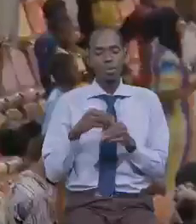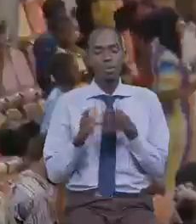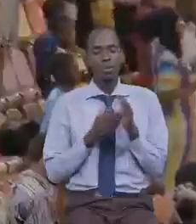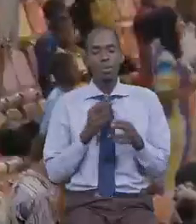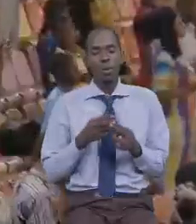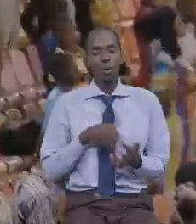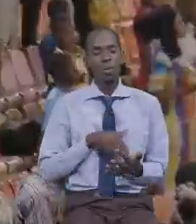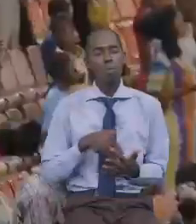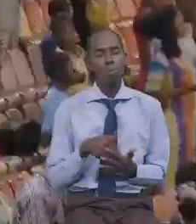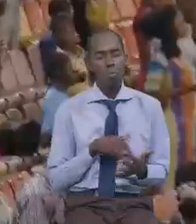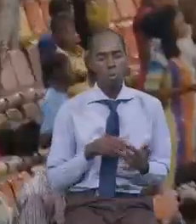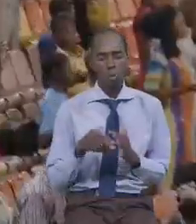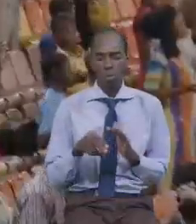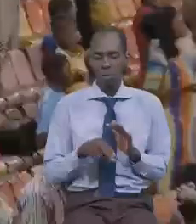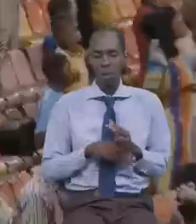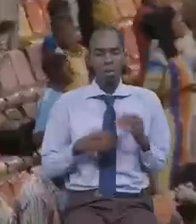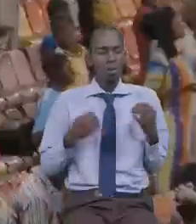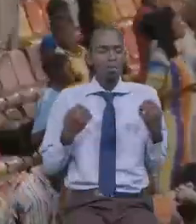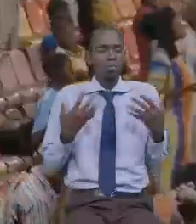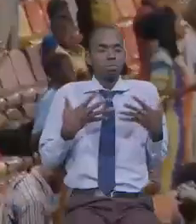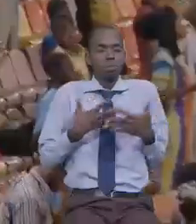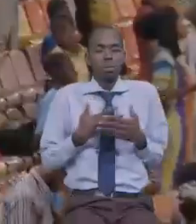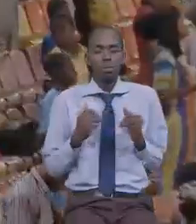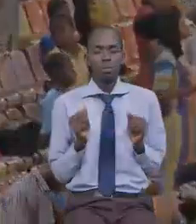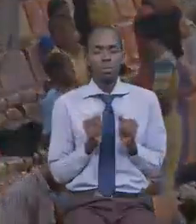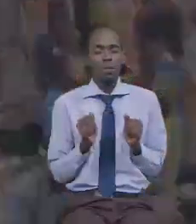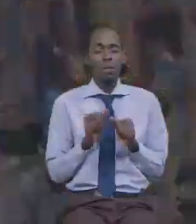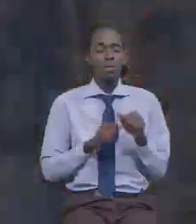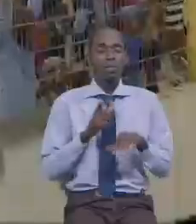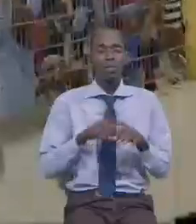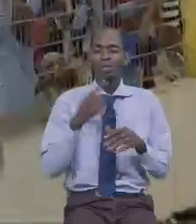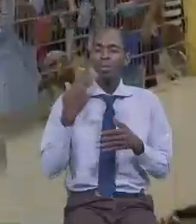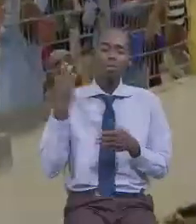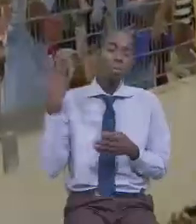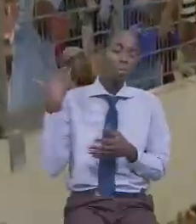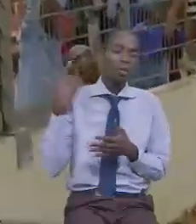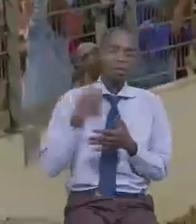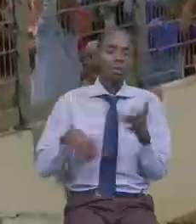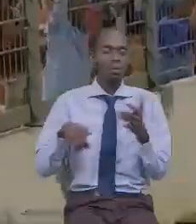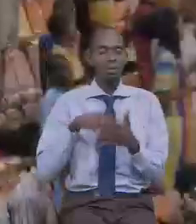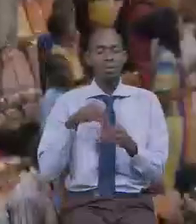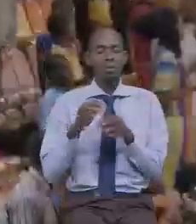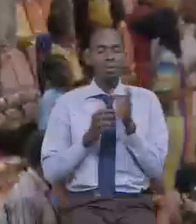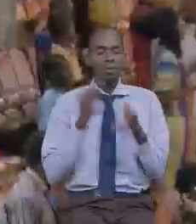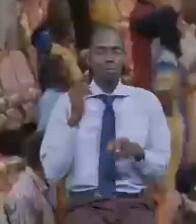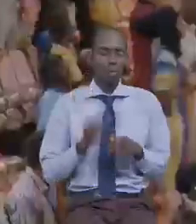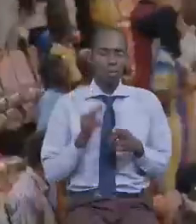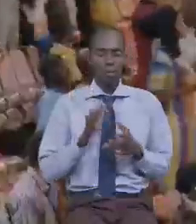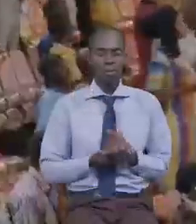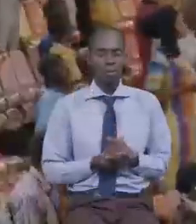Weakness, anemic. All that of the past cancelled in Jesus' name.